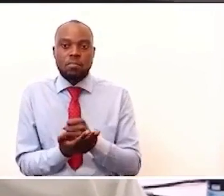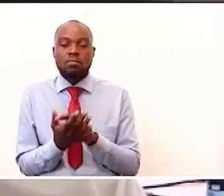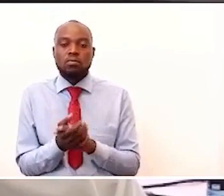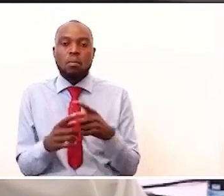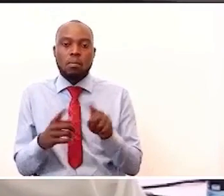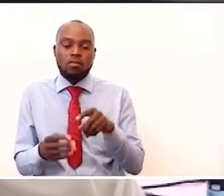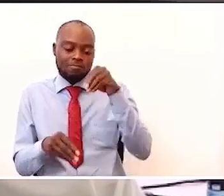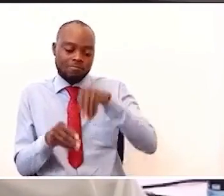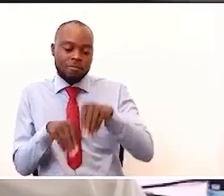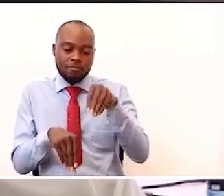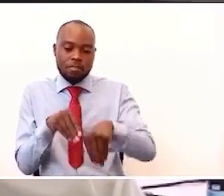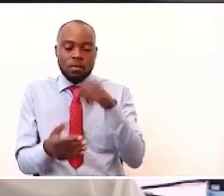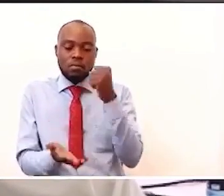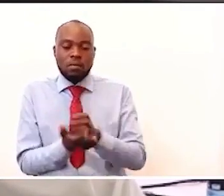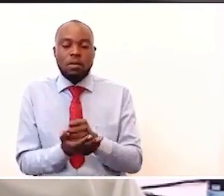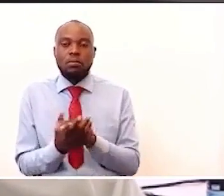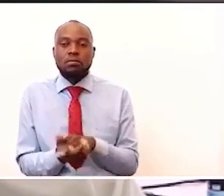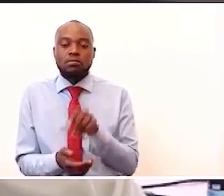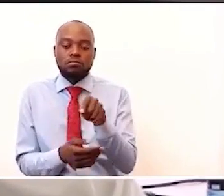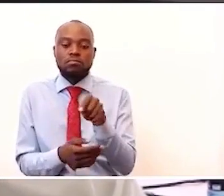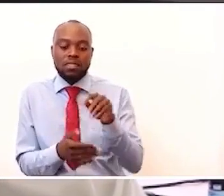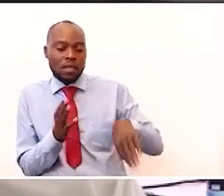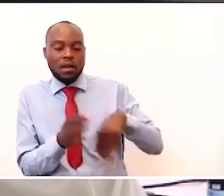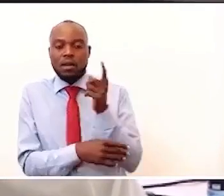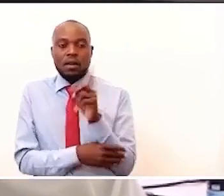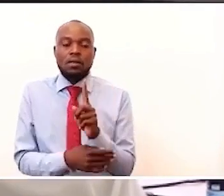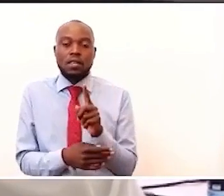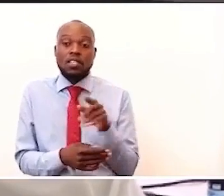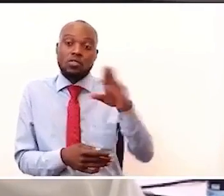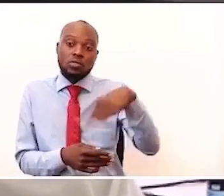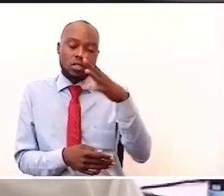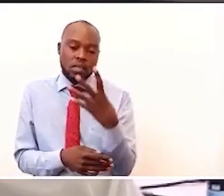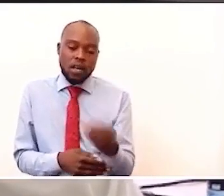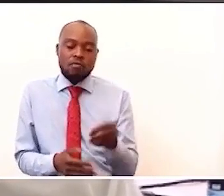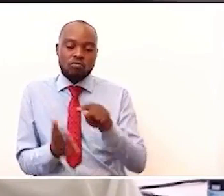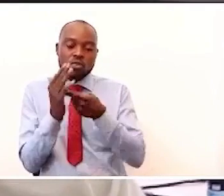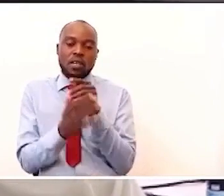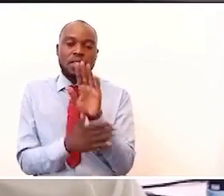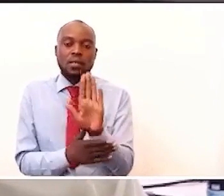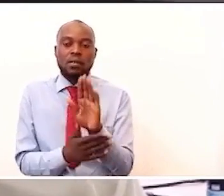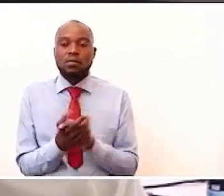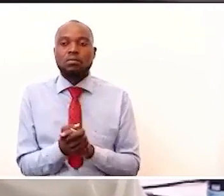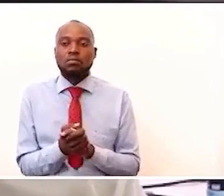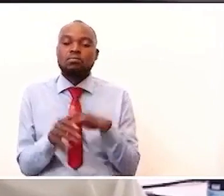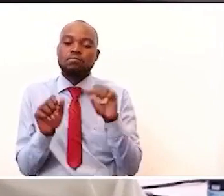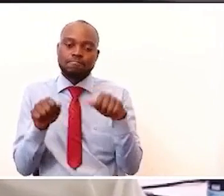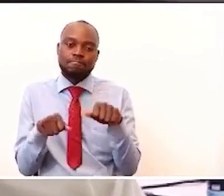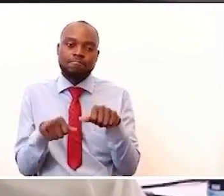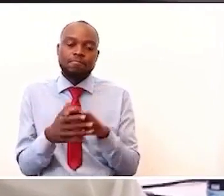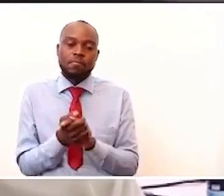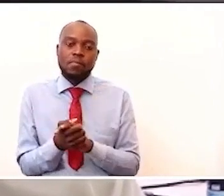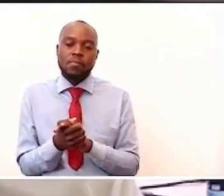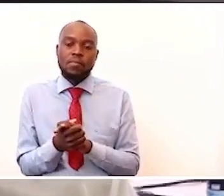bank. So it's not an either or. Each has their own purpose. And it is true, especially for